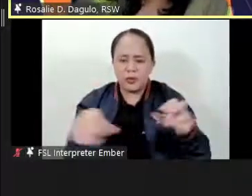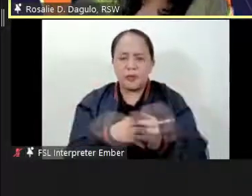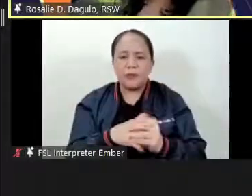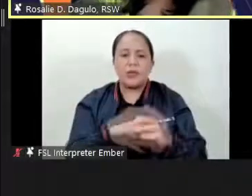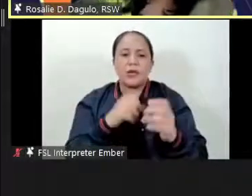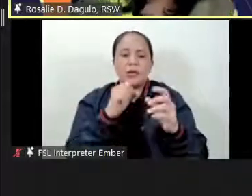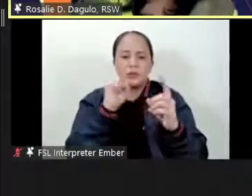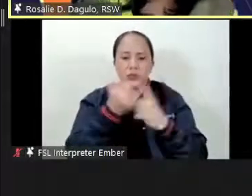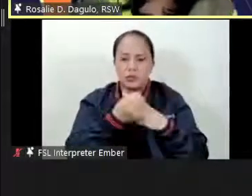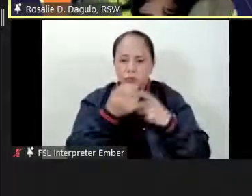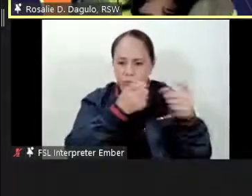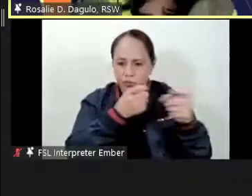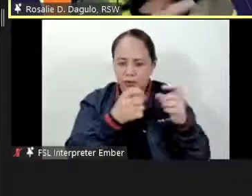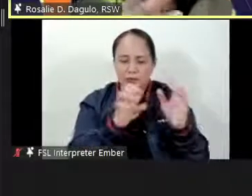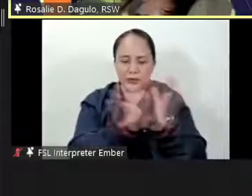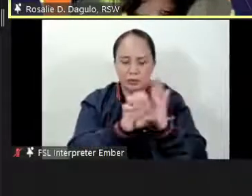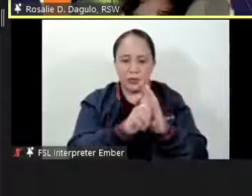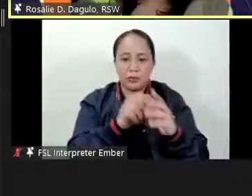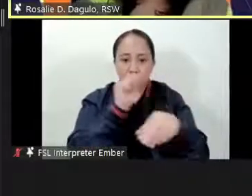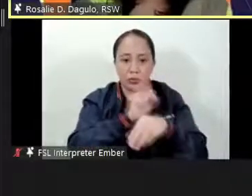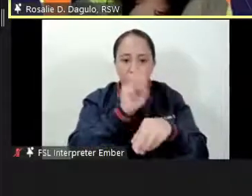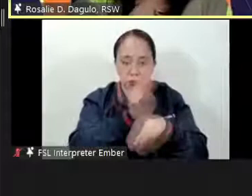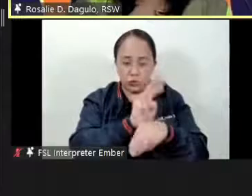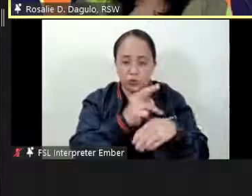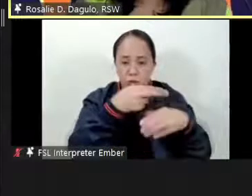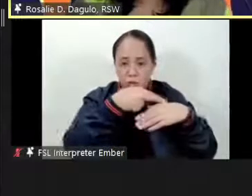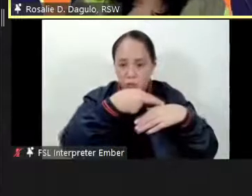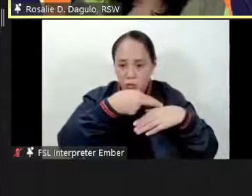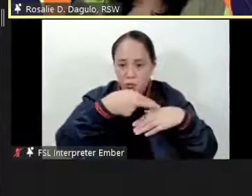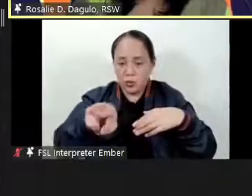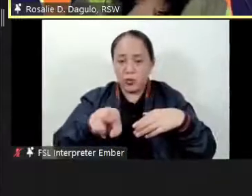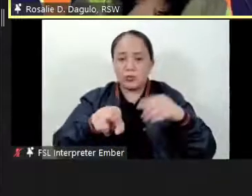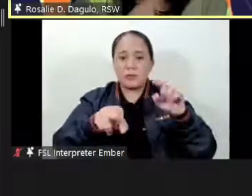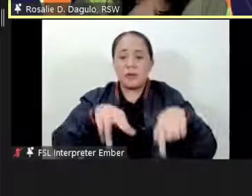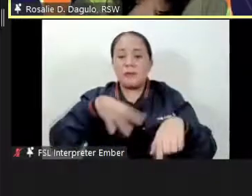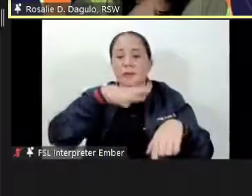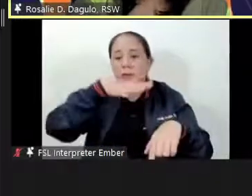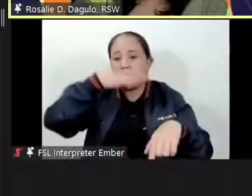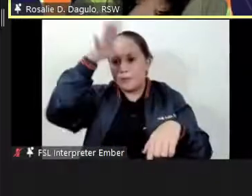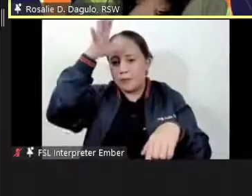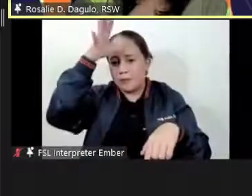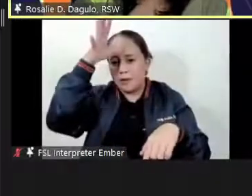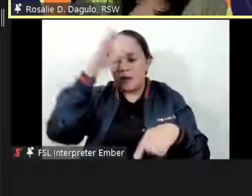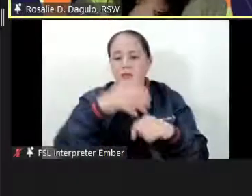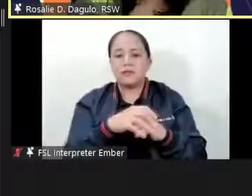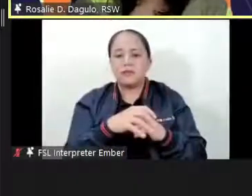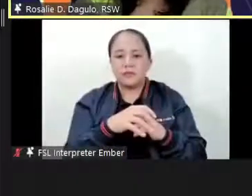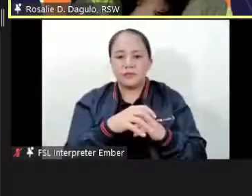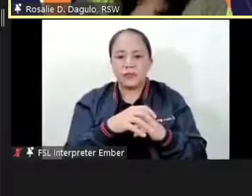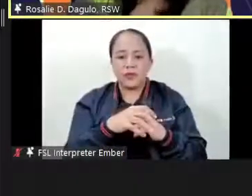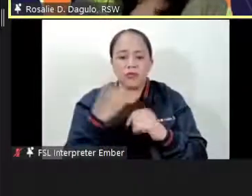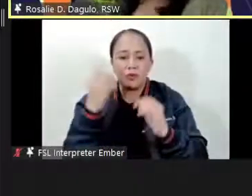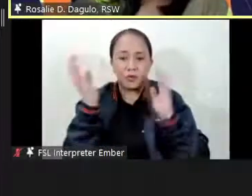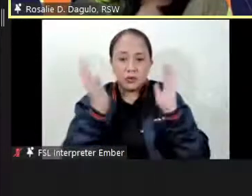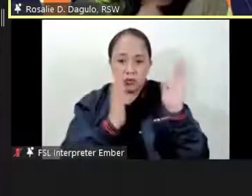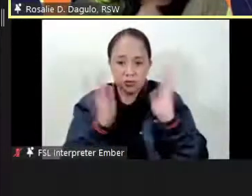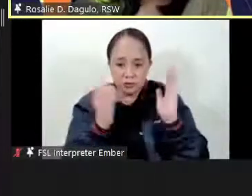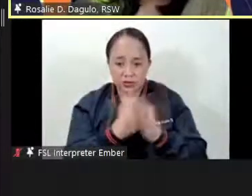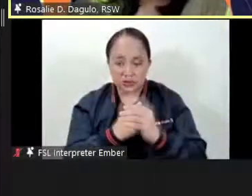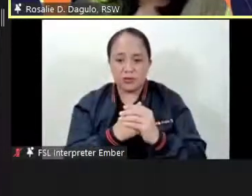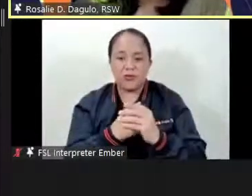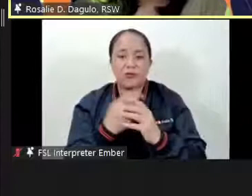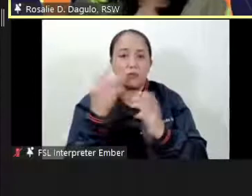like when social workers refer to them the parents that are for services, for